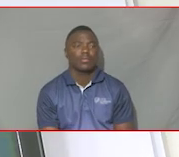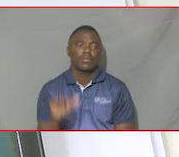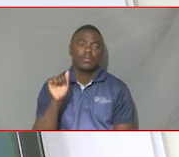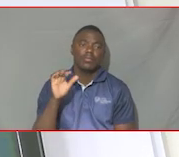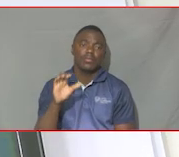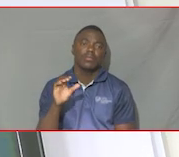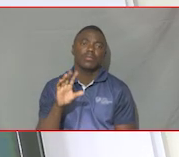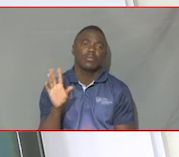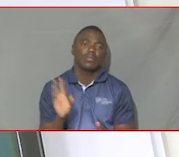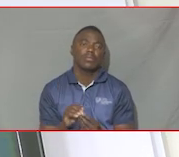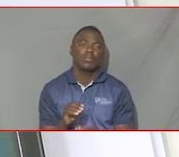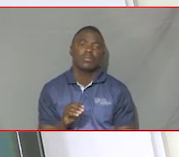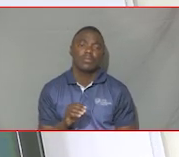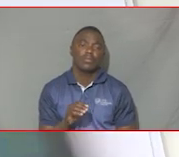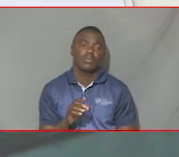all my data.